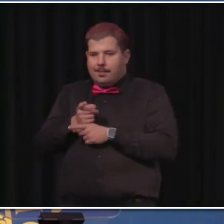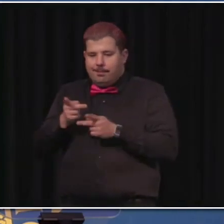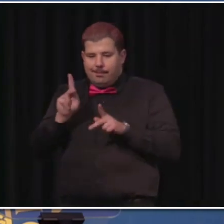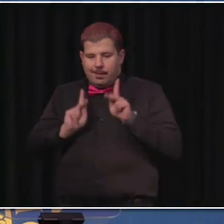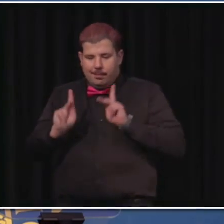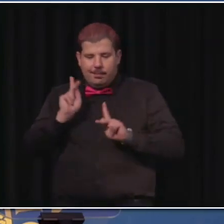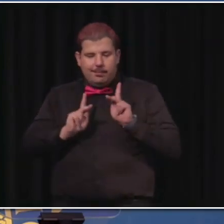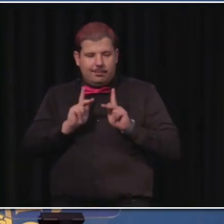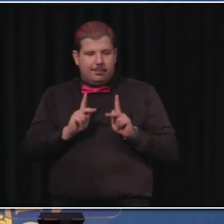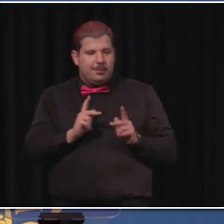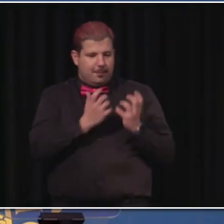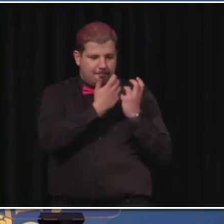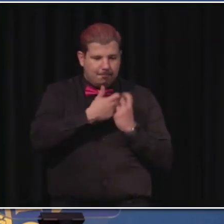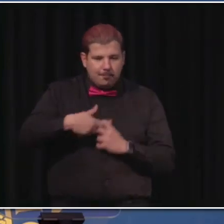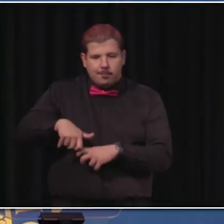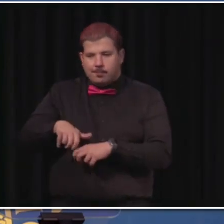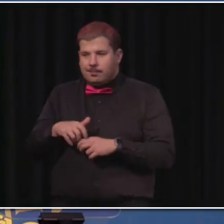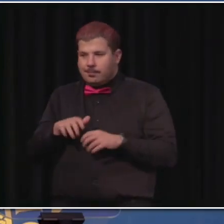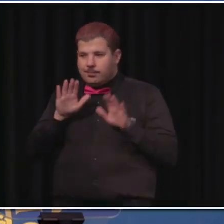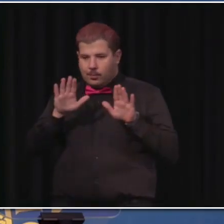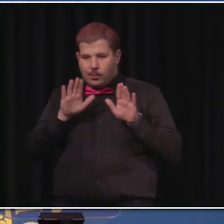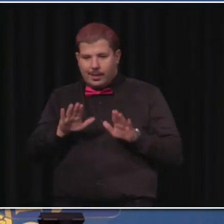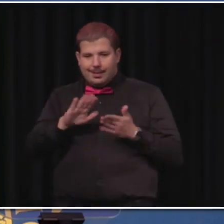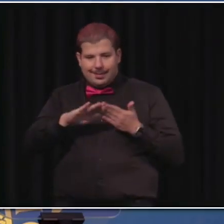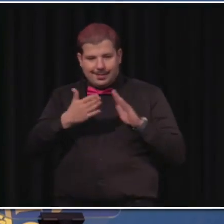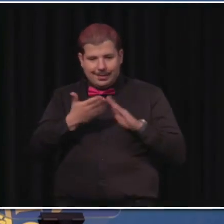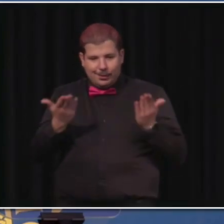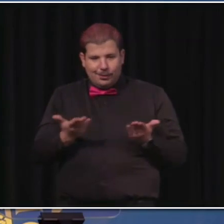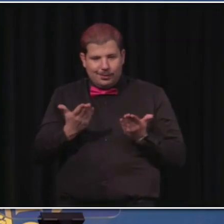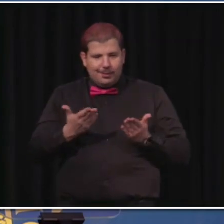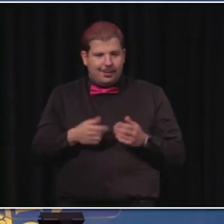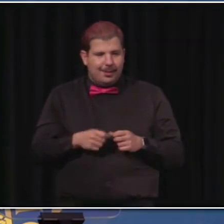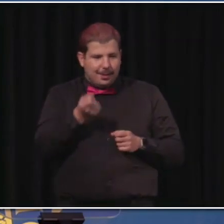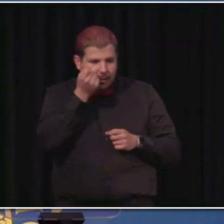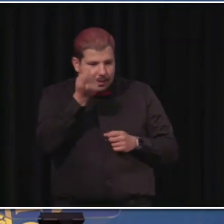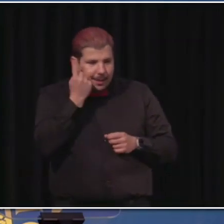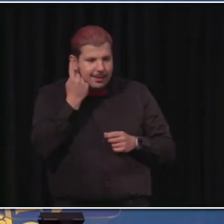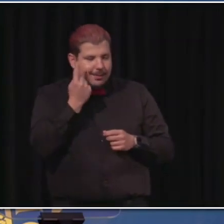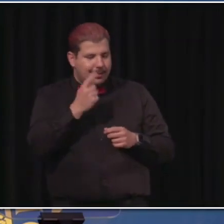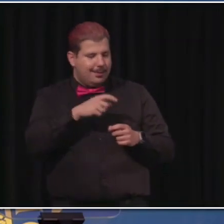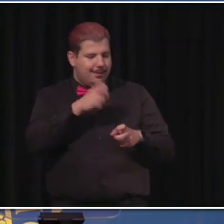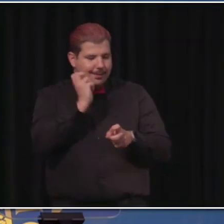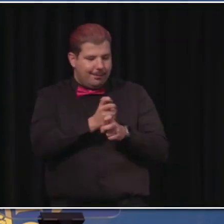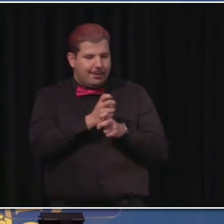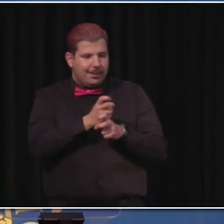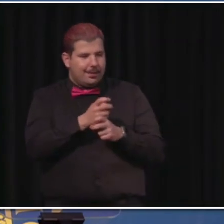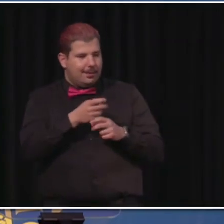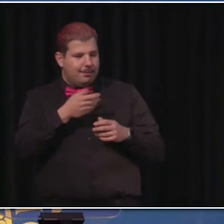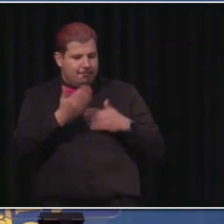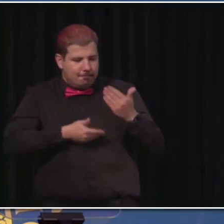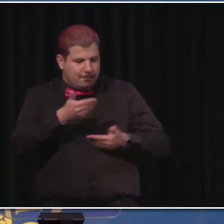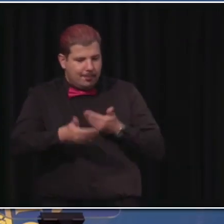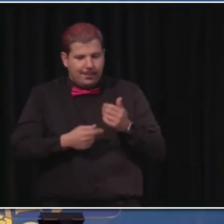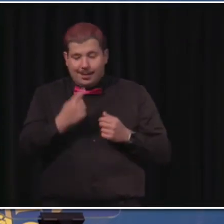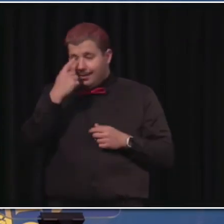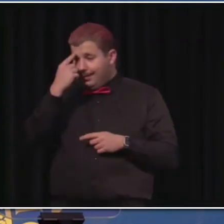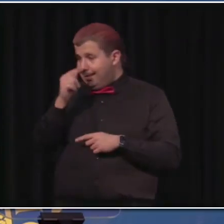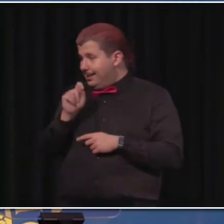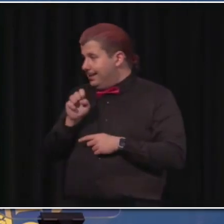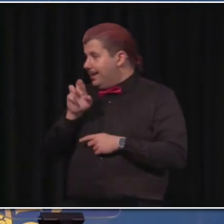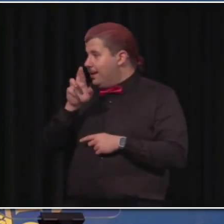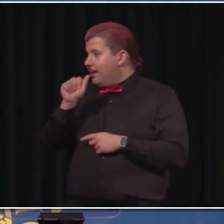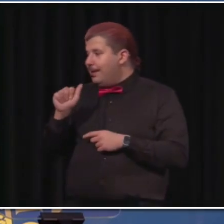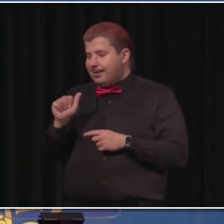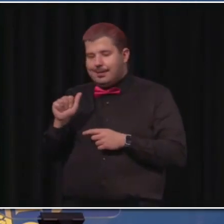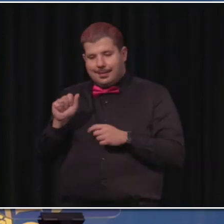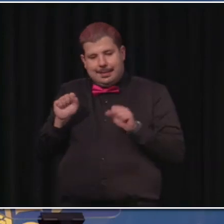community here and to withstand the difficulty that we're about to go through. And again, I think Terra has more than the capacity to do that, more than the